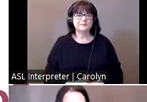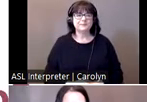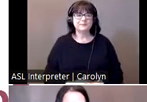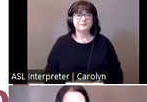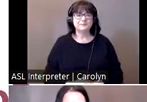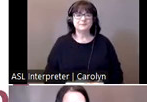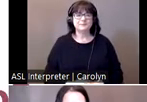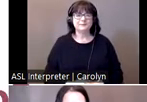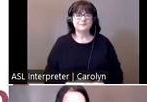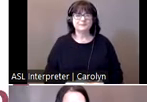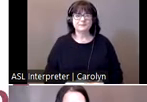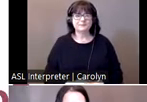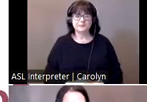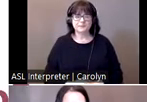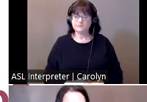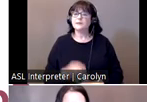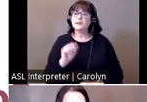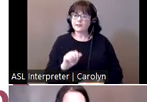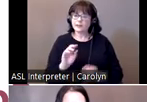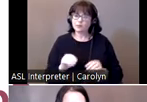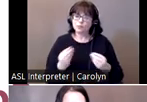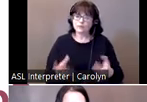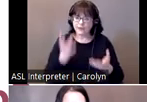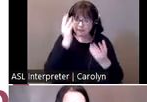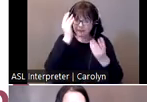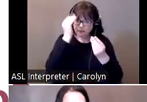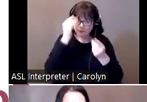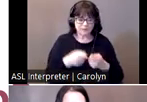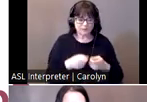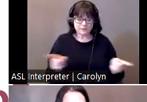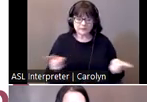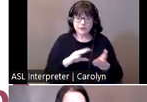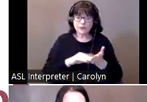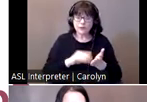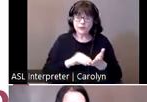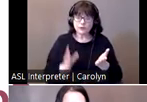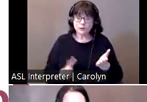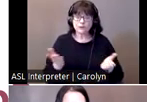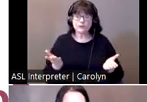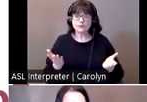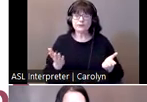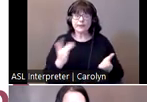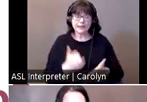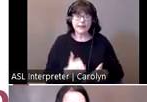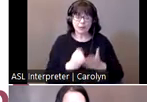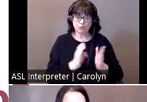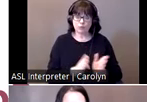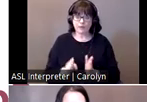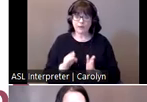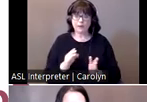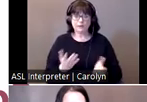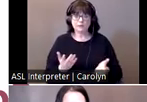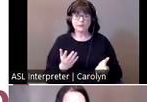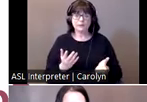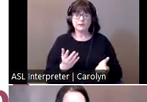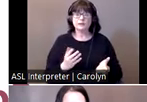We can provide learners information. We can help to prepare learners if they're interested. And really, preparing for a micro-credential could